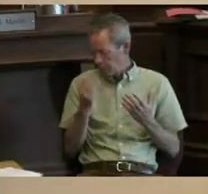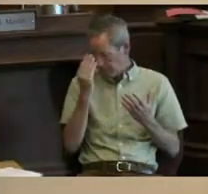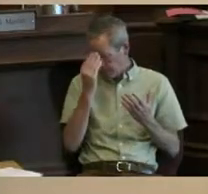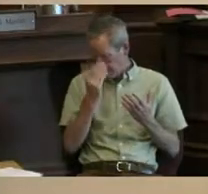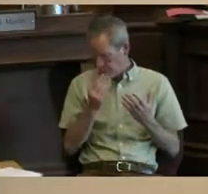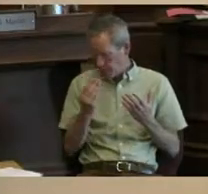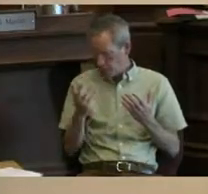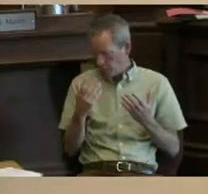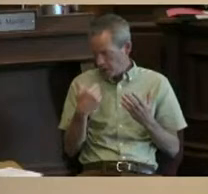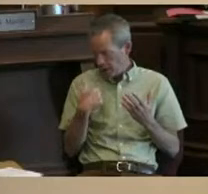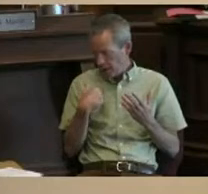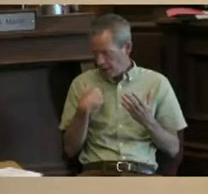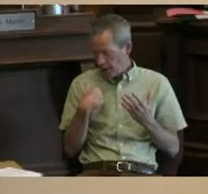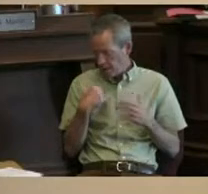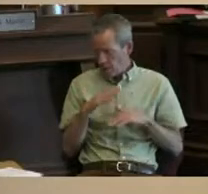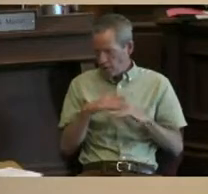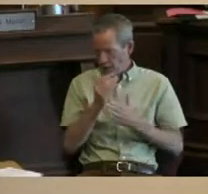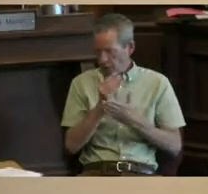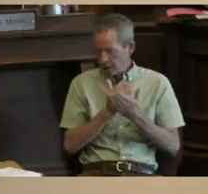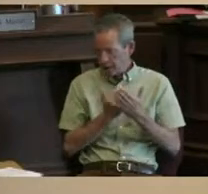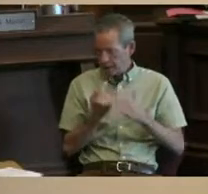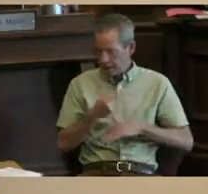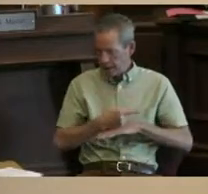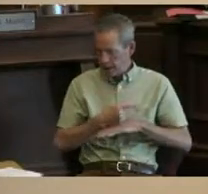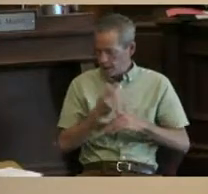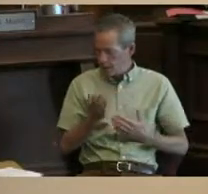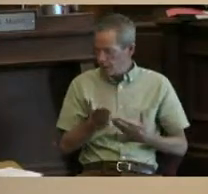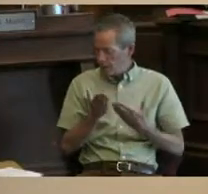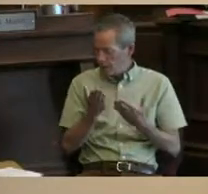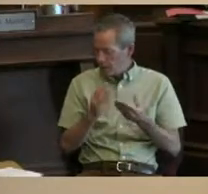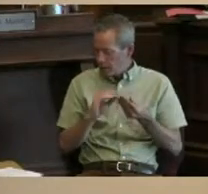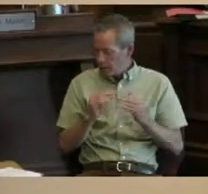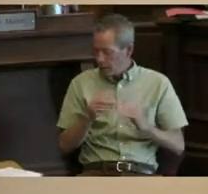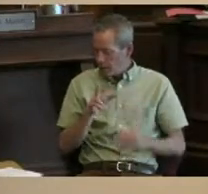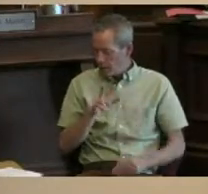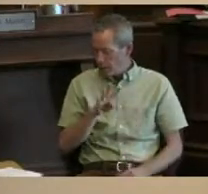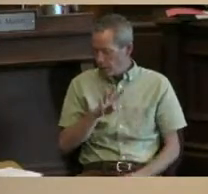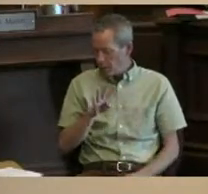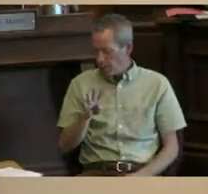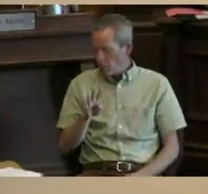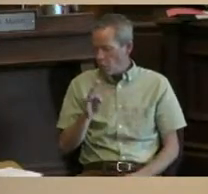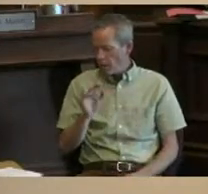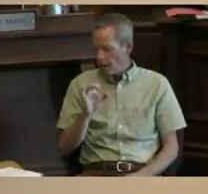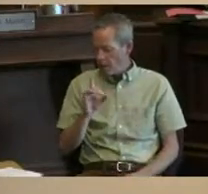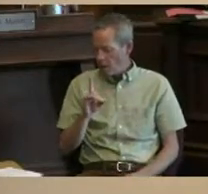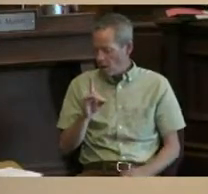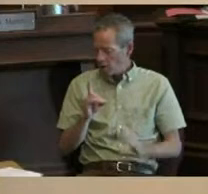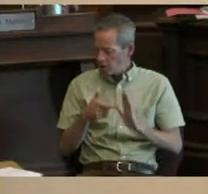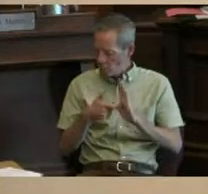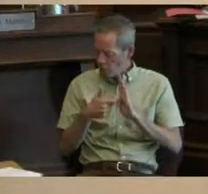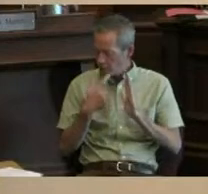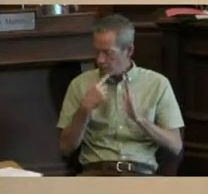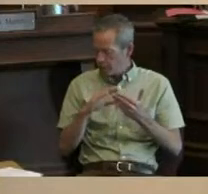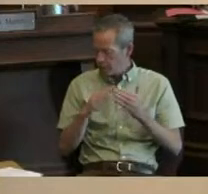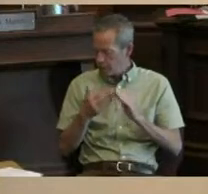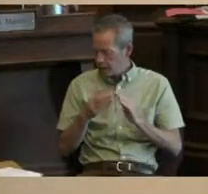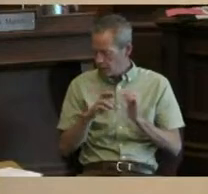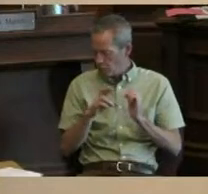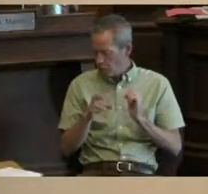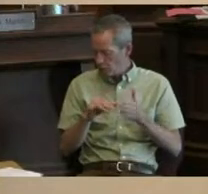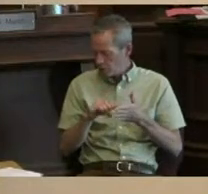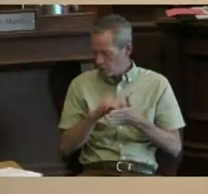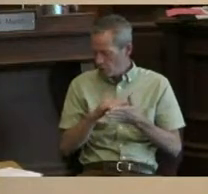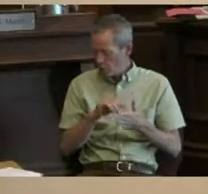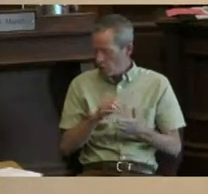we have on our agenda today. Introduction number 344, a bond ordinance of the City of Rochester, New York, authorizing the issuance